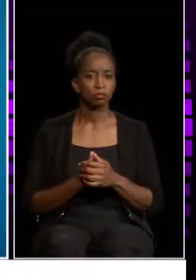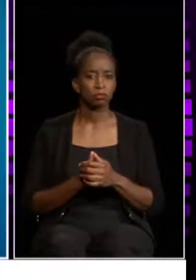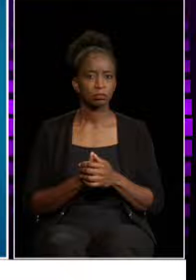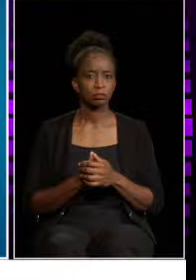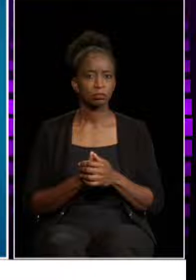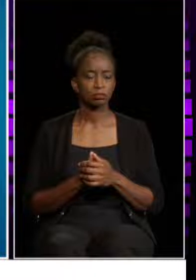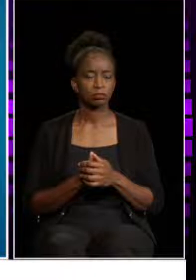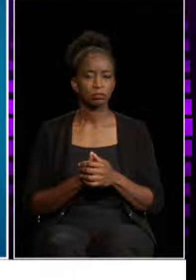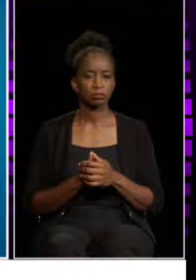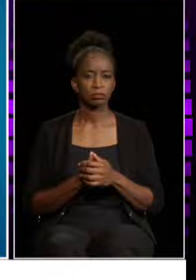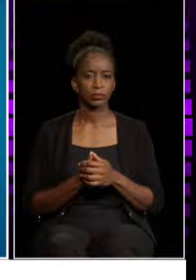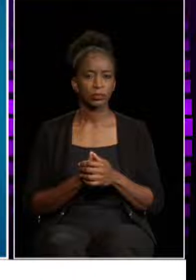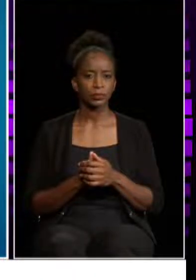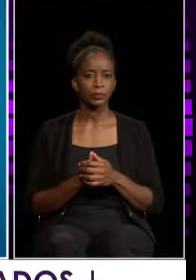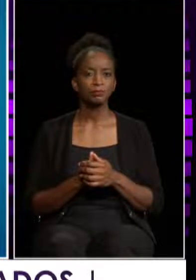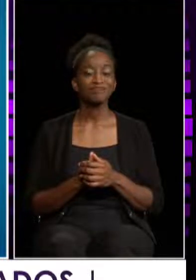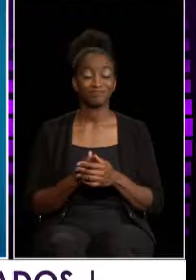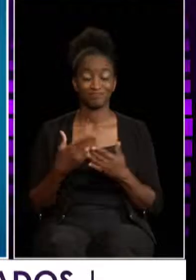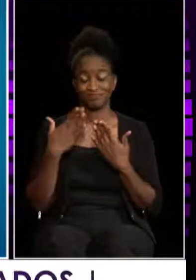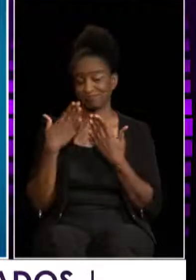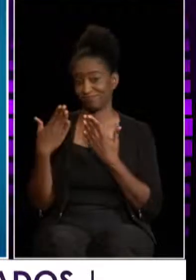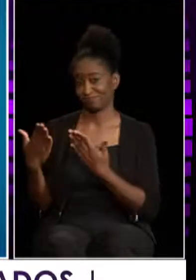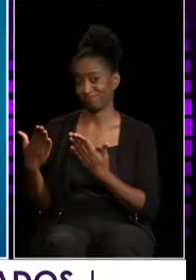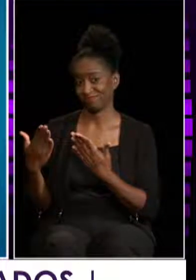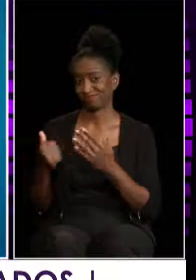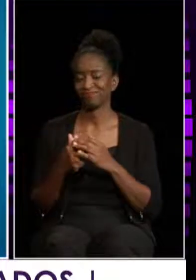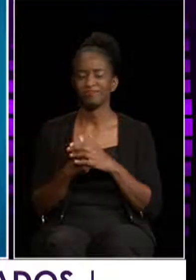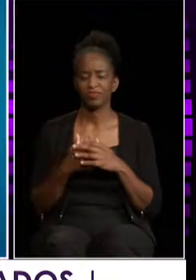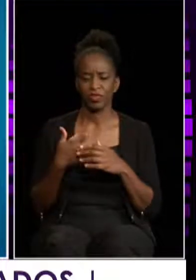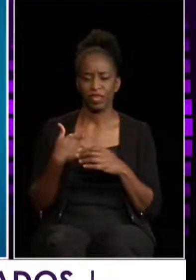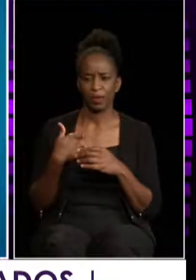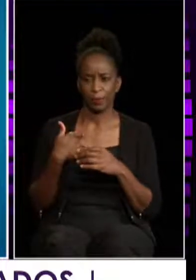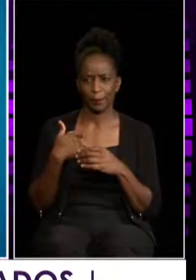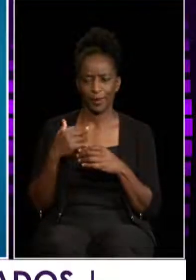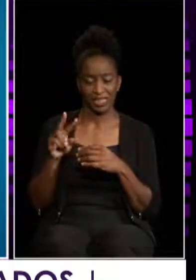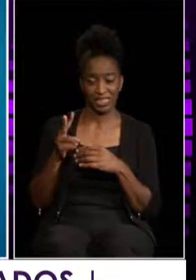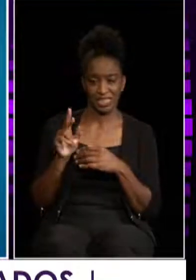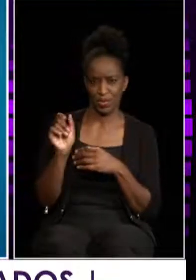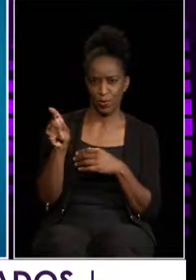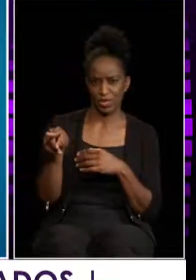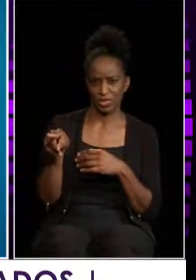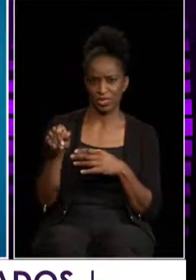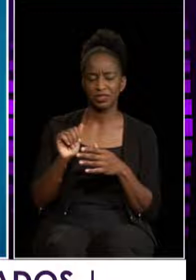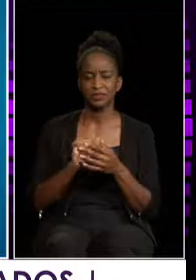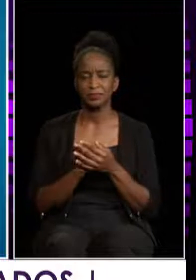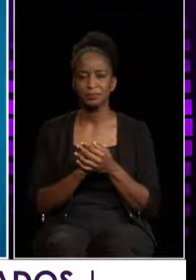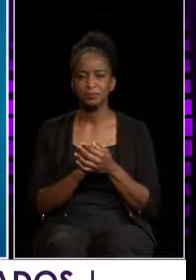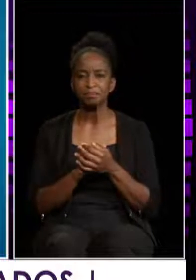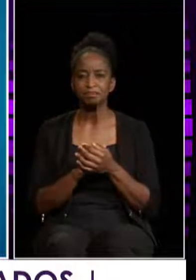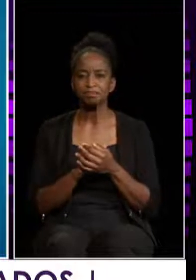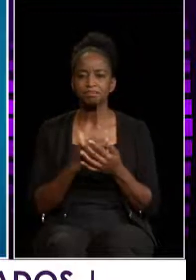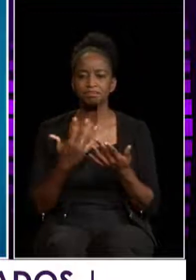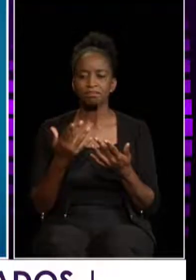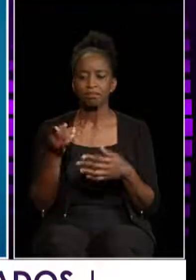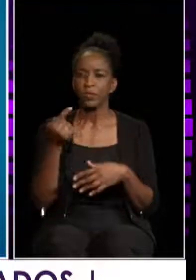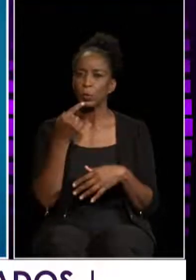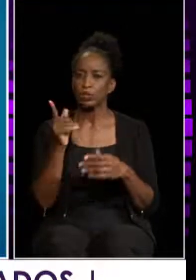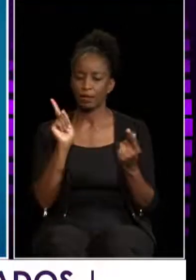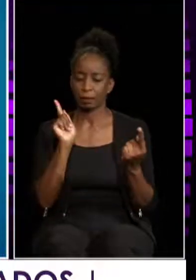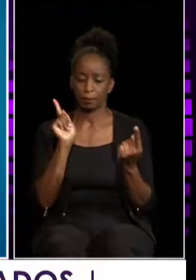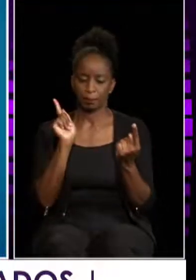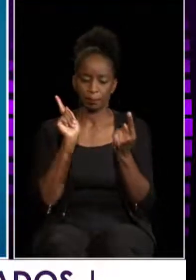Thank you, Ms. Jones. I want to add another question to what I answered just now, because you spoke about meeting. Now that we are in a virtual